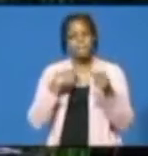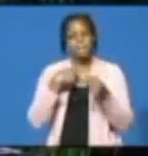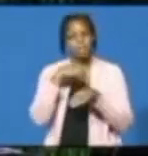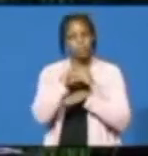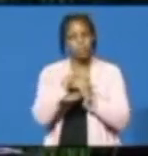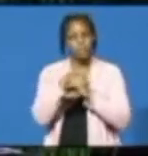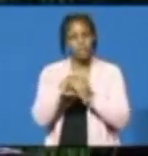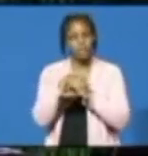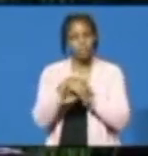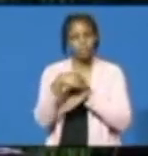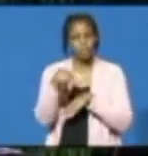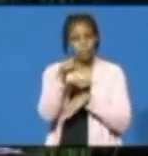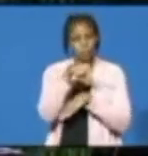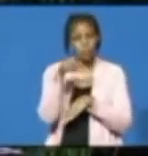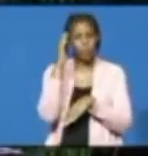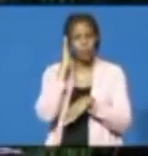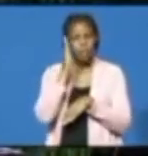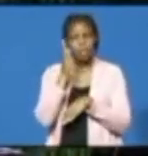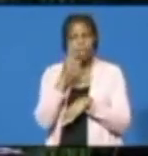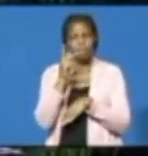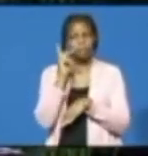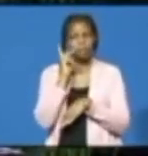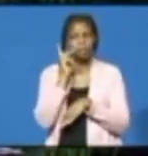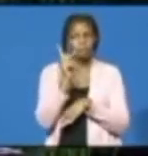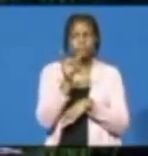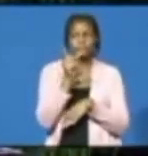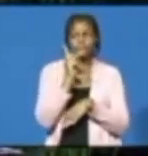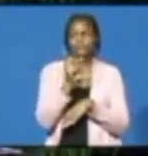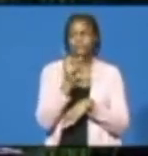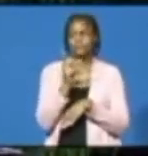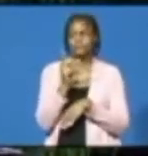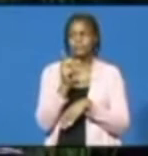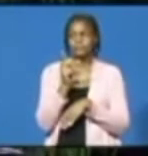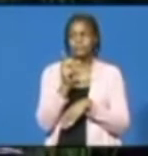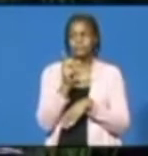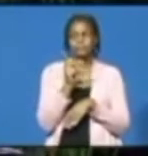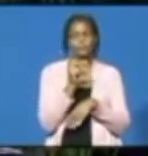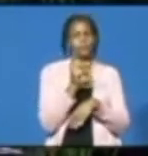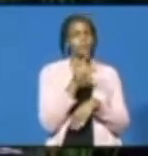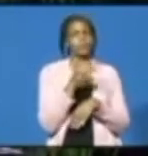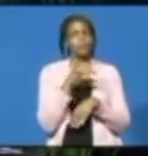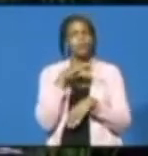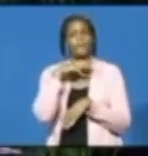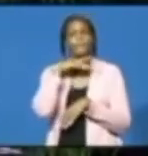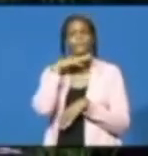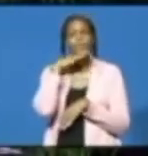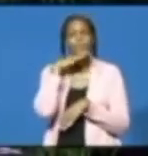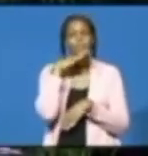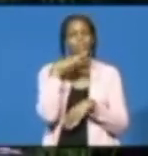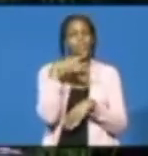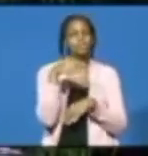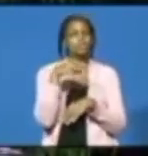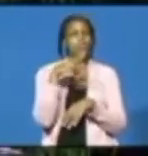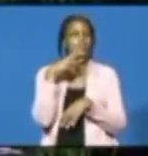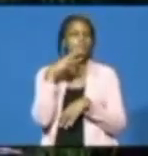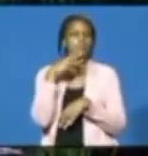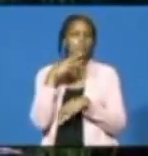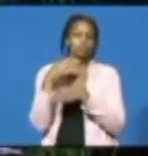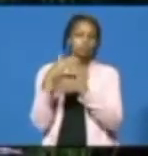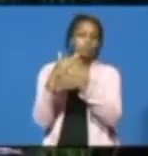will see the waters, poisonous water, being